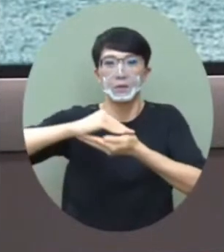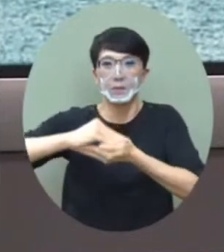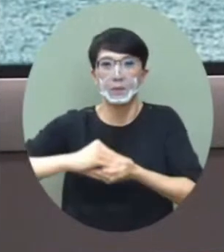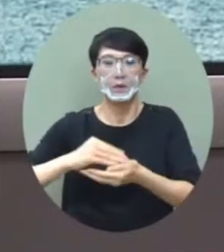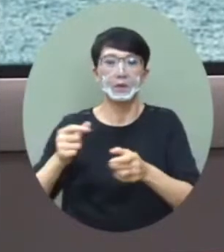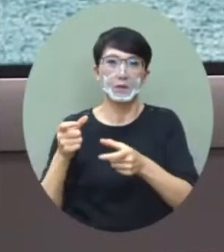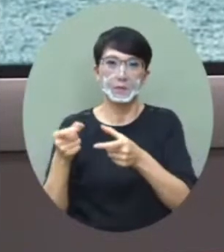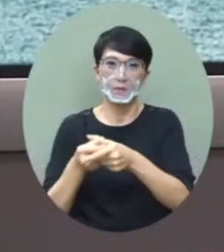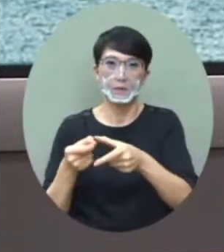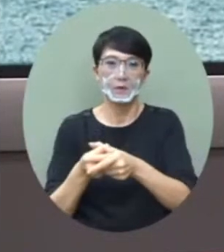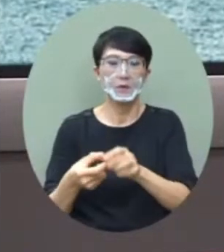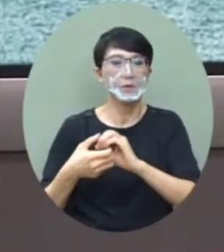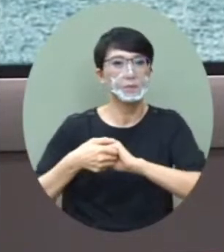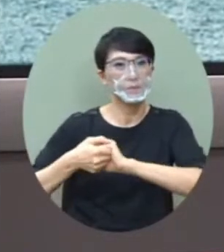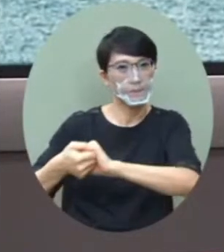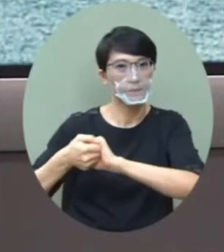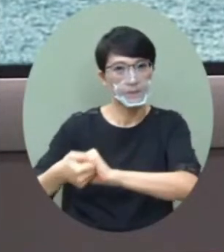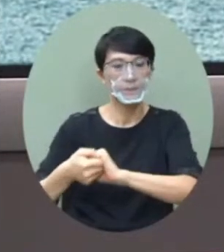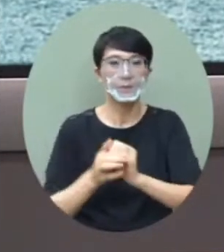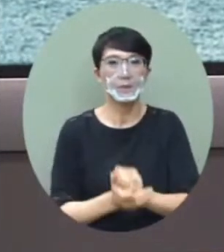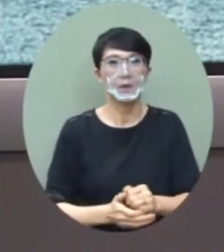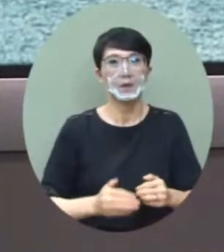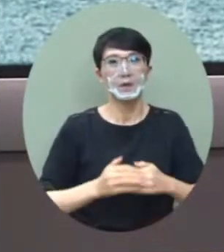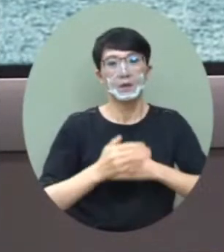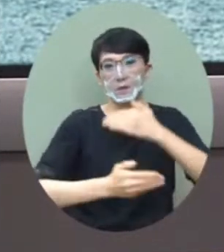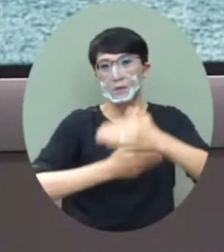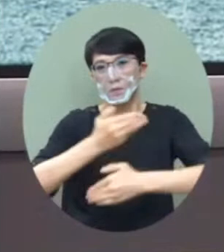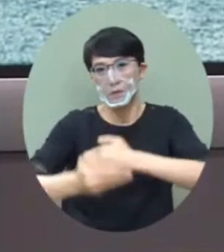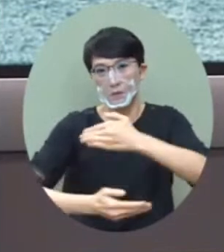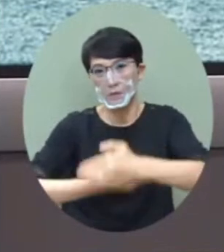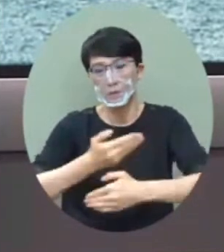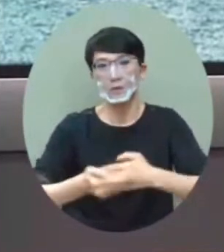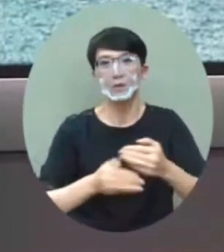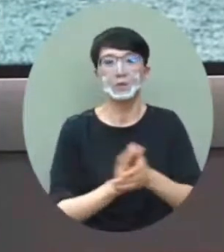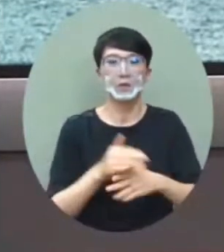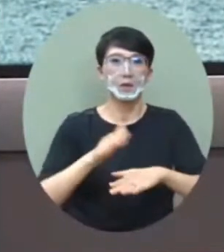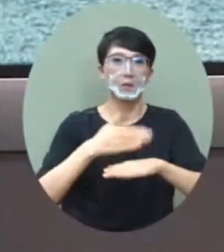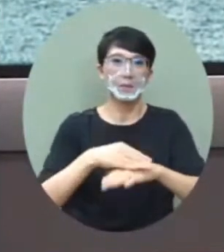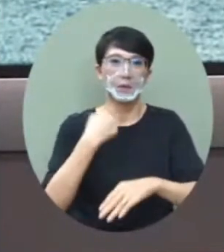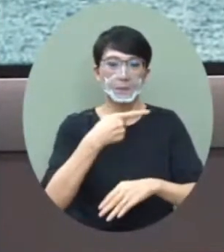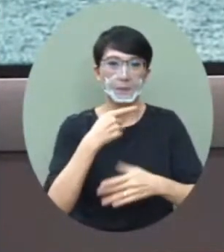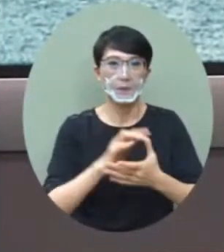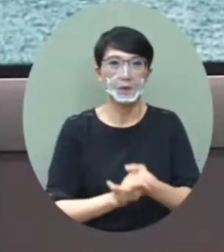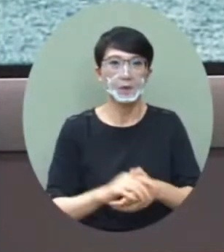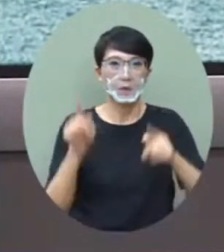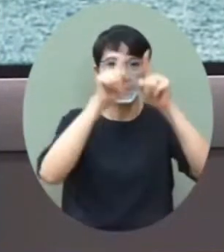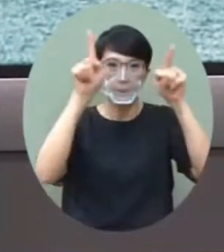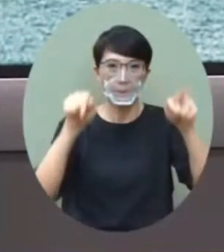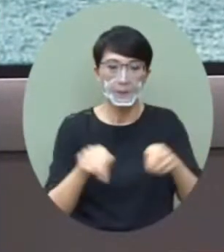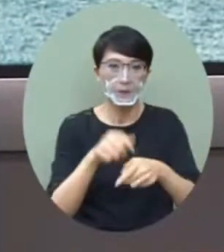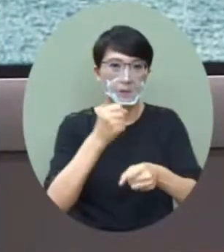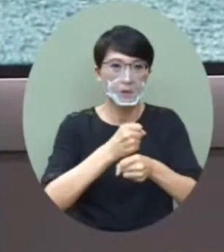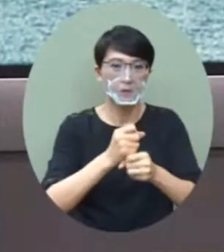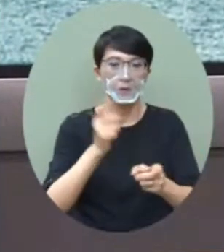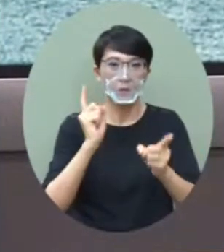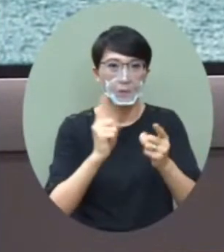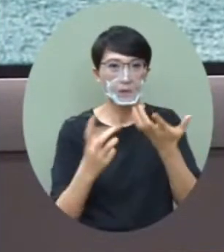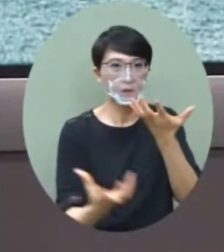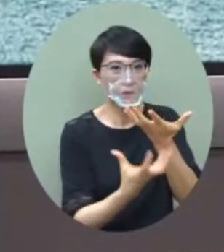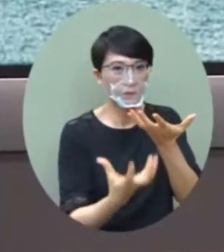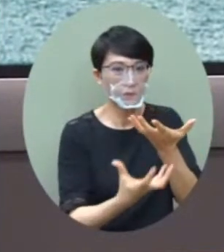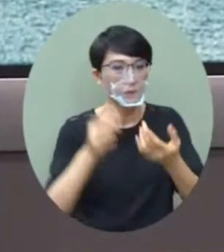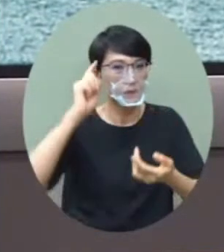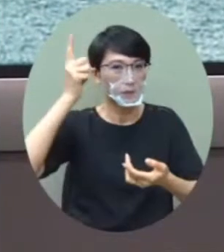hold different ceremonies and to proceed with cremation, etc. So in terms